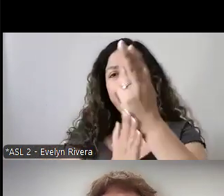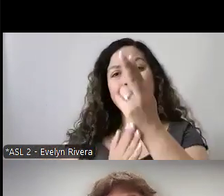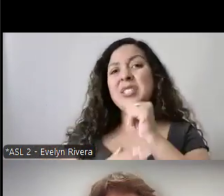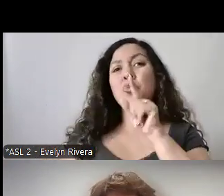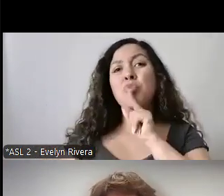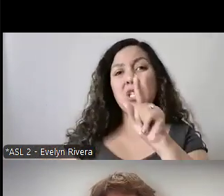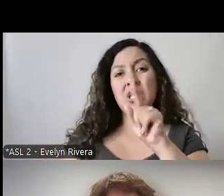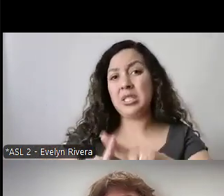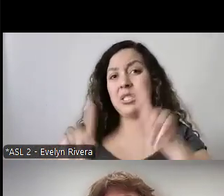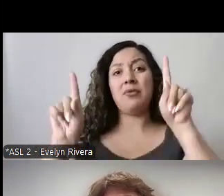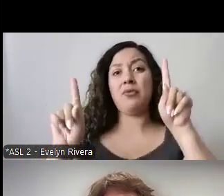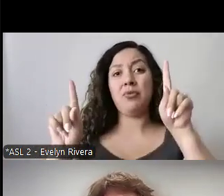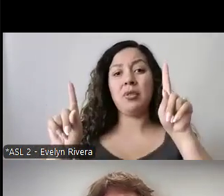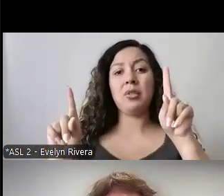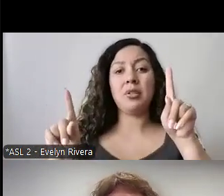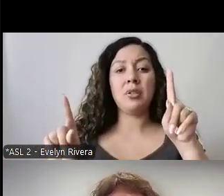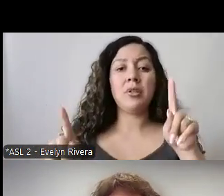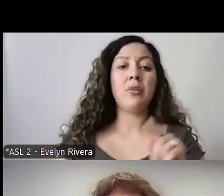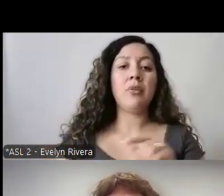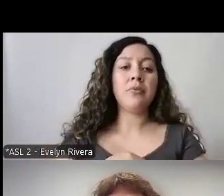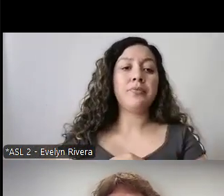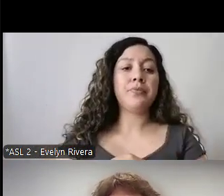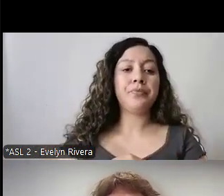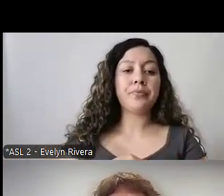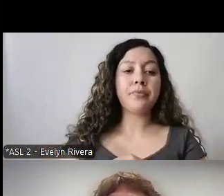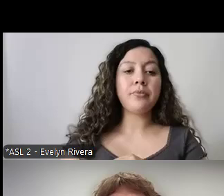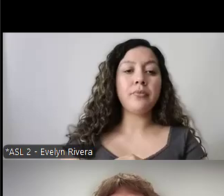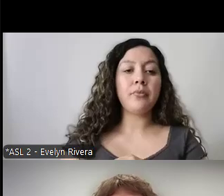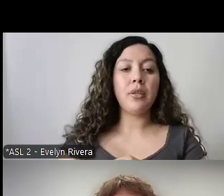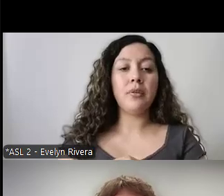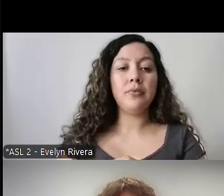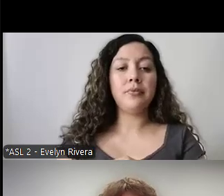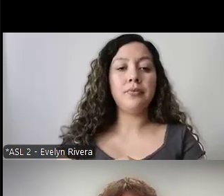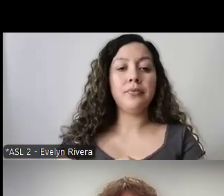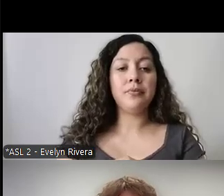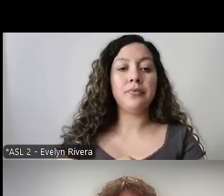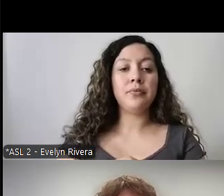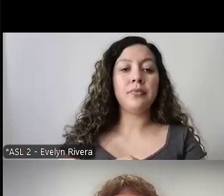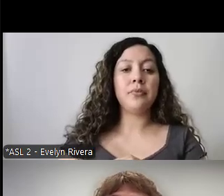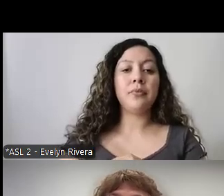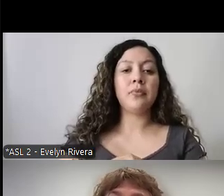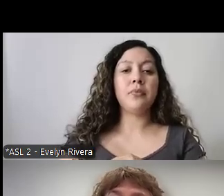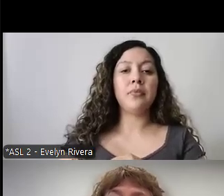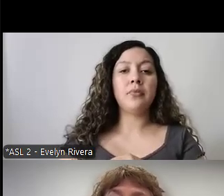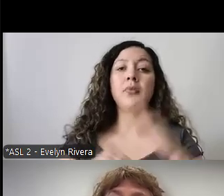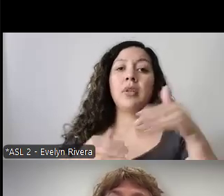different. And it's bound to stay because of important trends. Next slide.